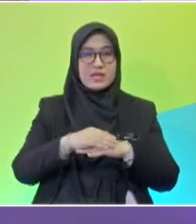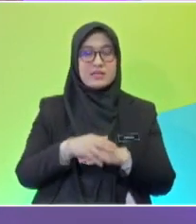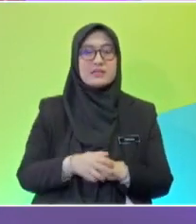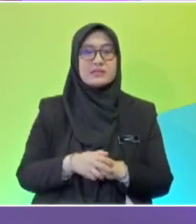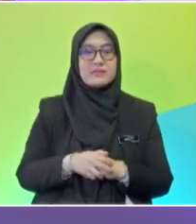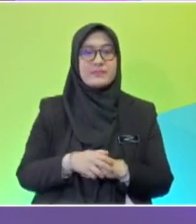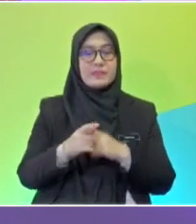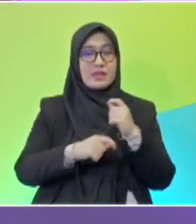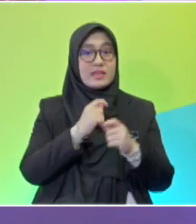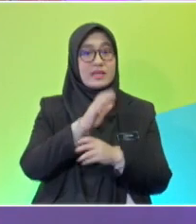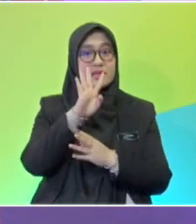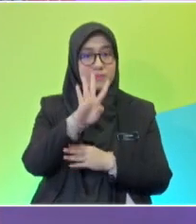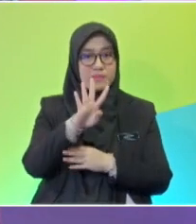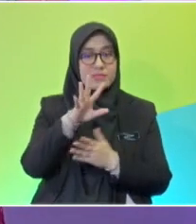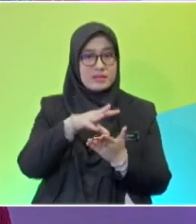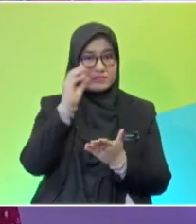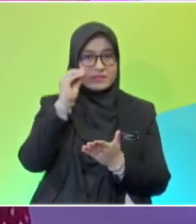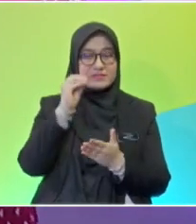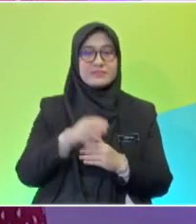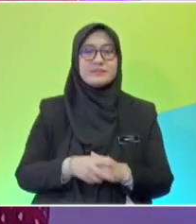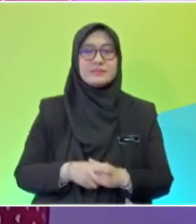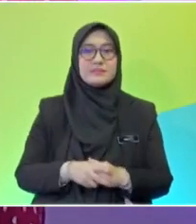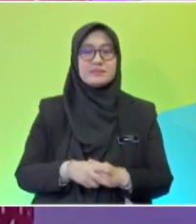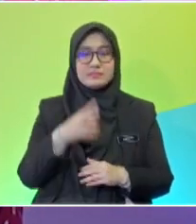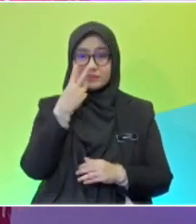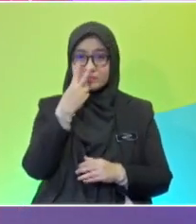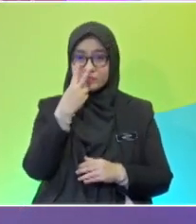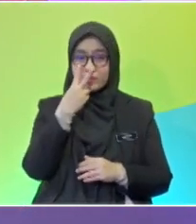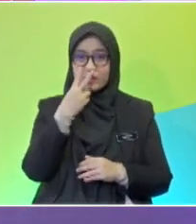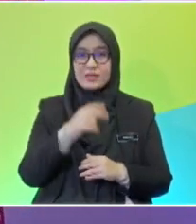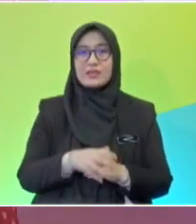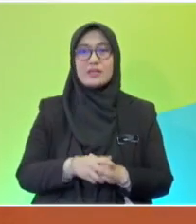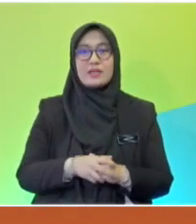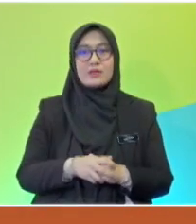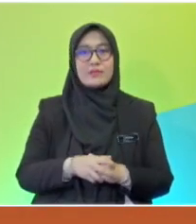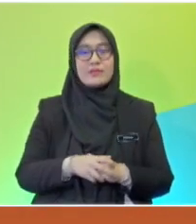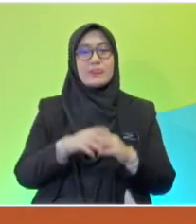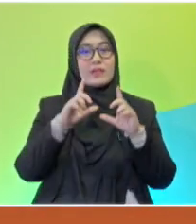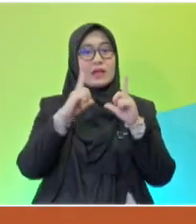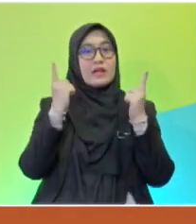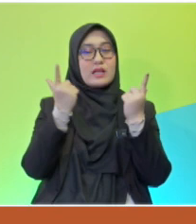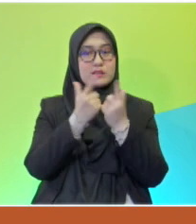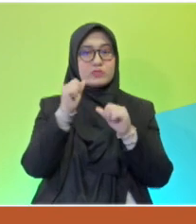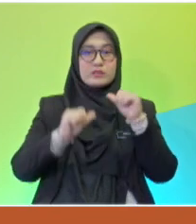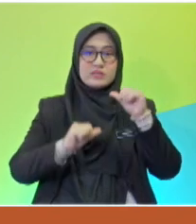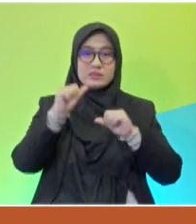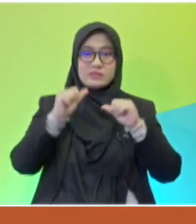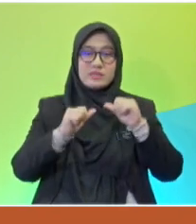4 lesson. Okay, as what you can see on the slide is very obvious, classroom assessment in the English